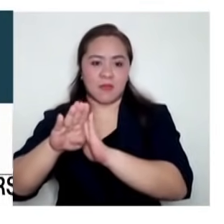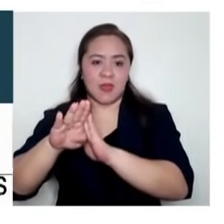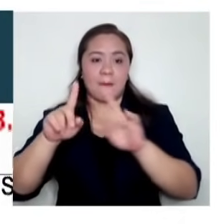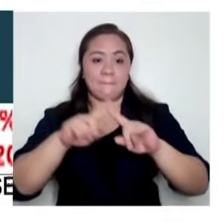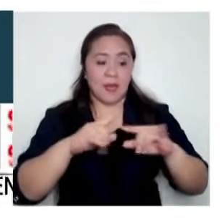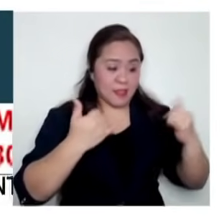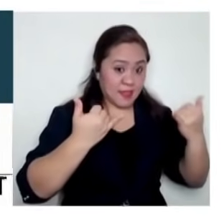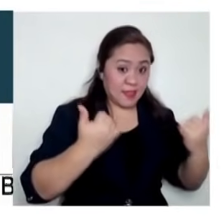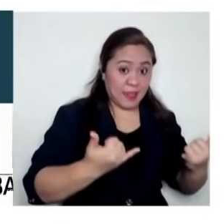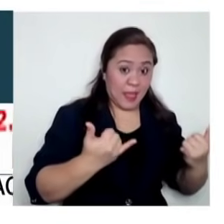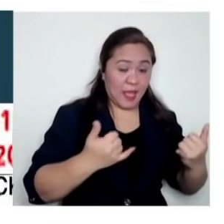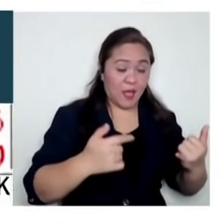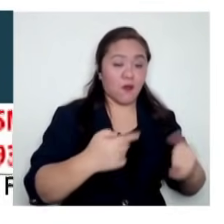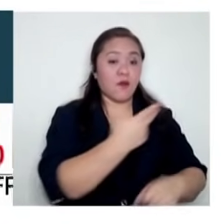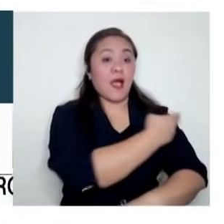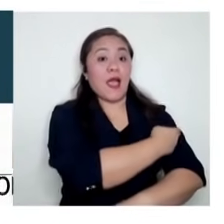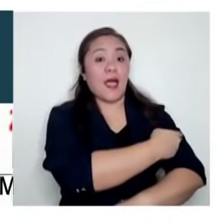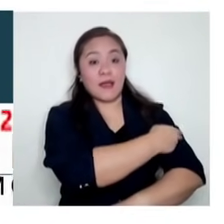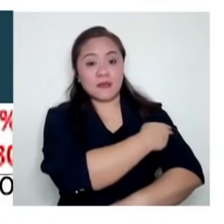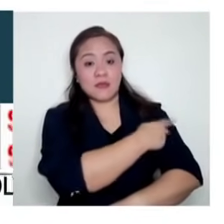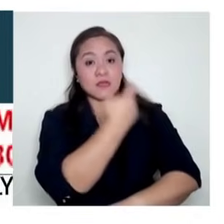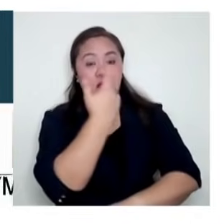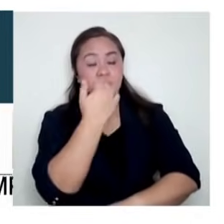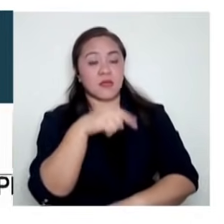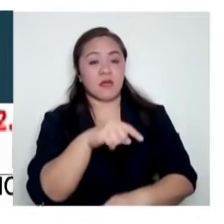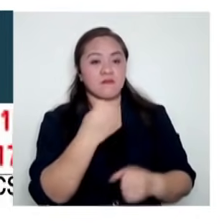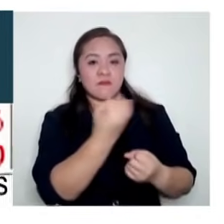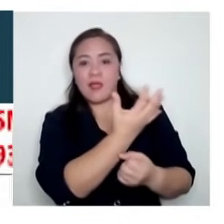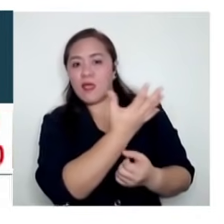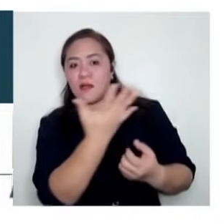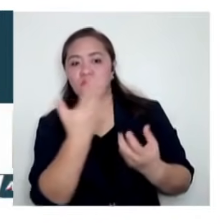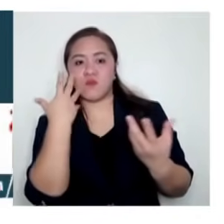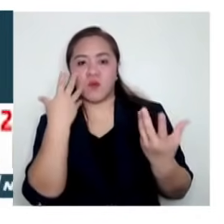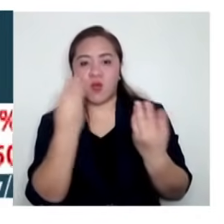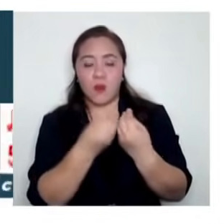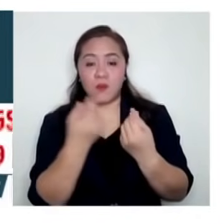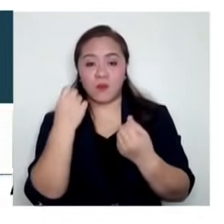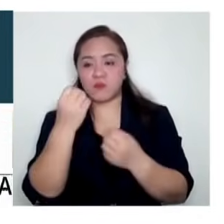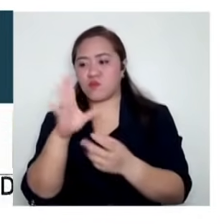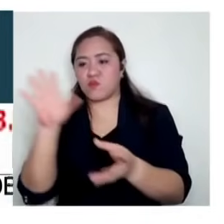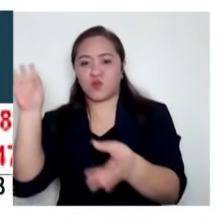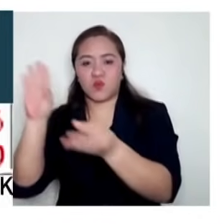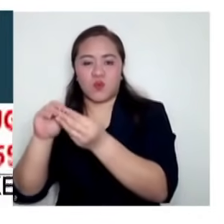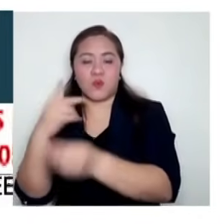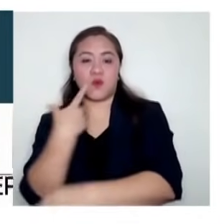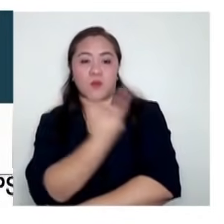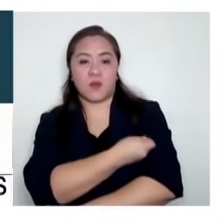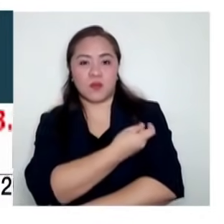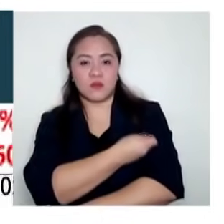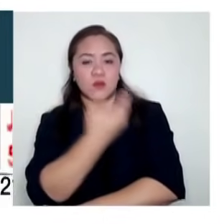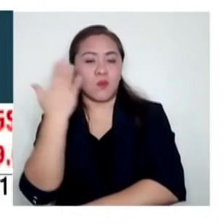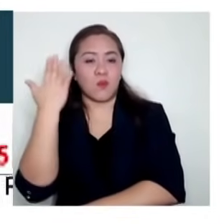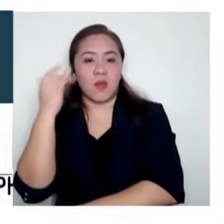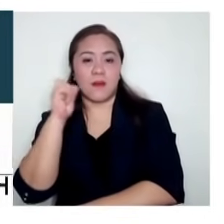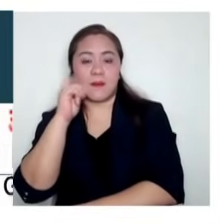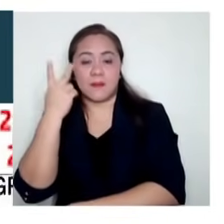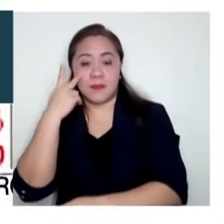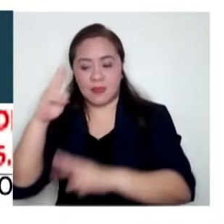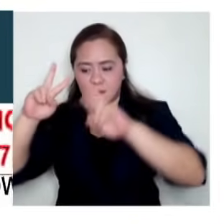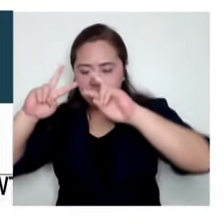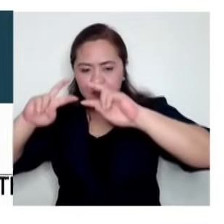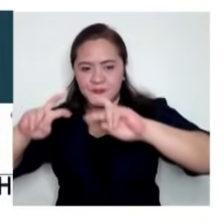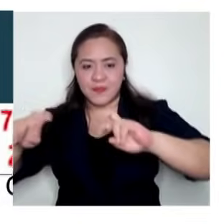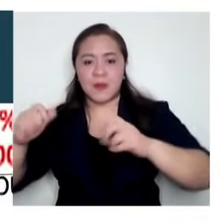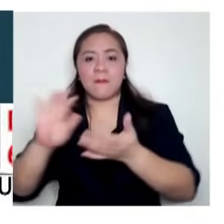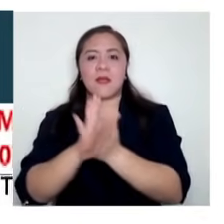now, especially against the Delta variant. So what we are doing right now is for us to be more focused. We're trying to expand our